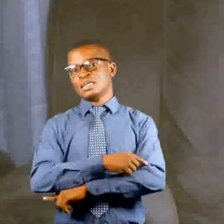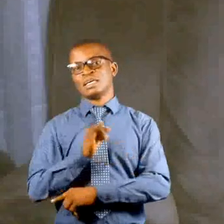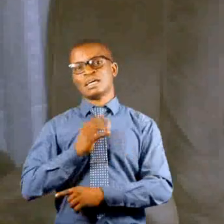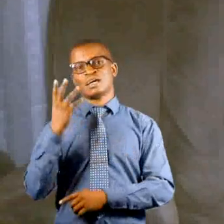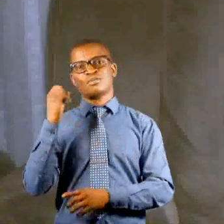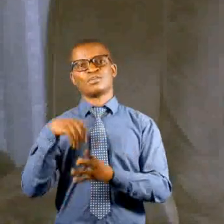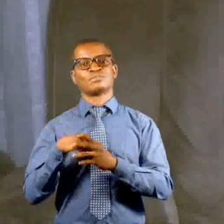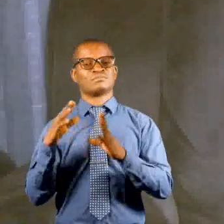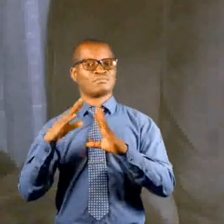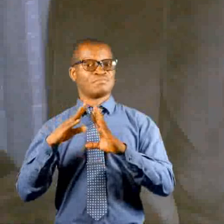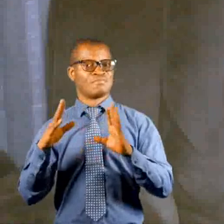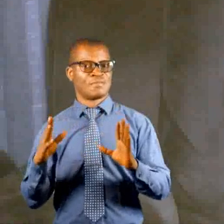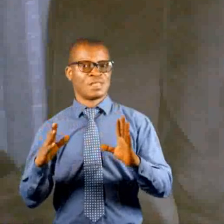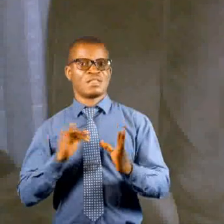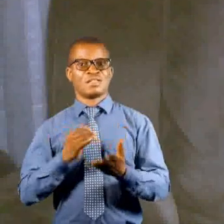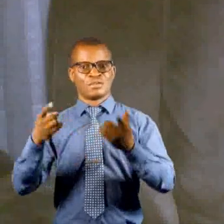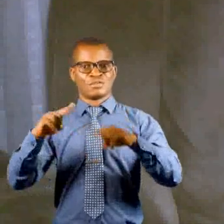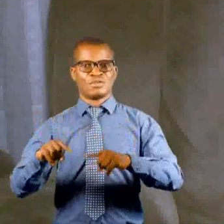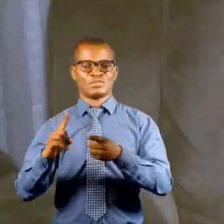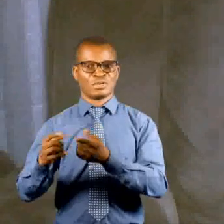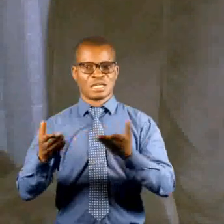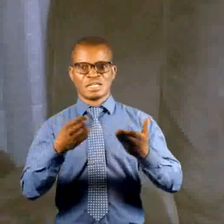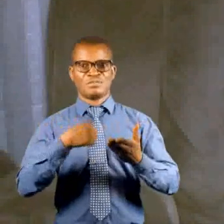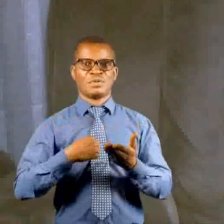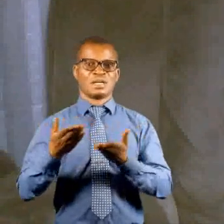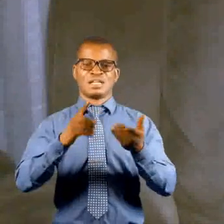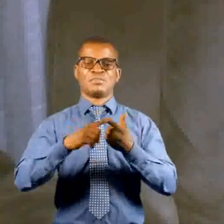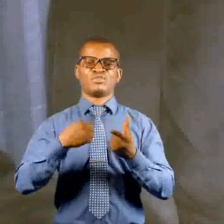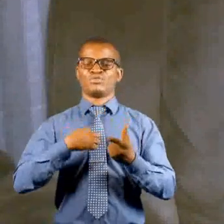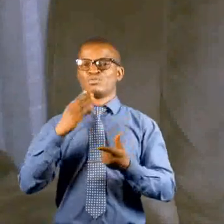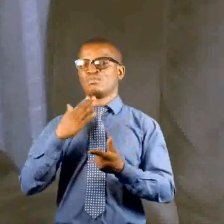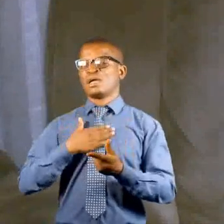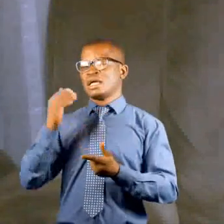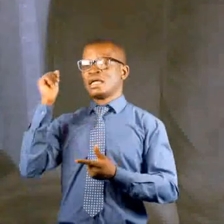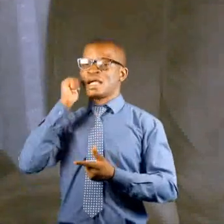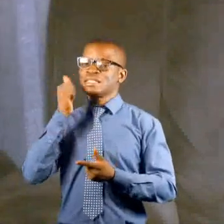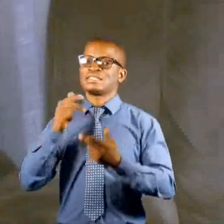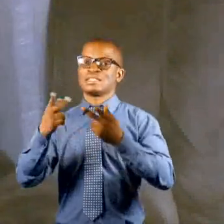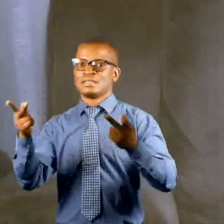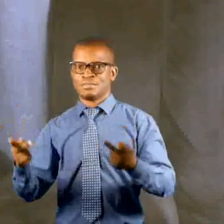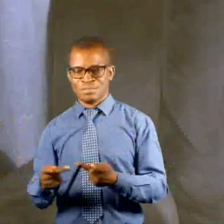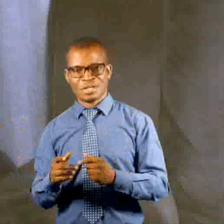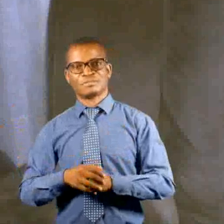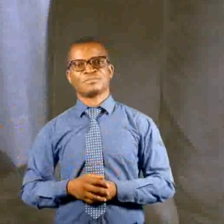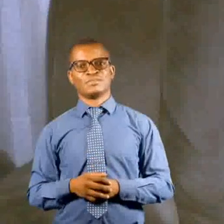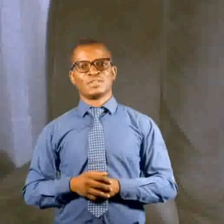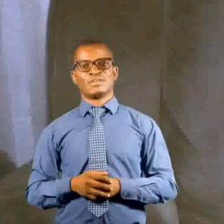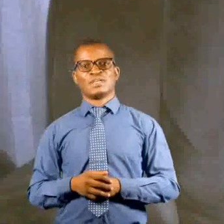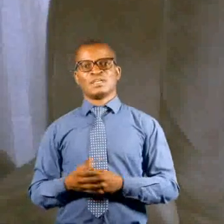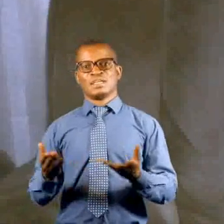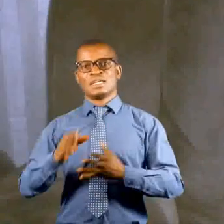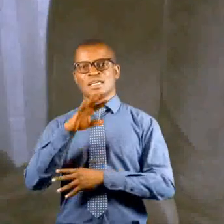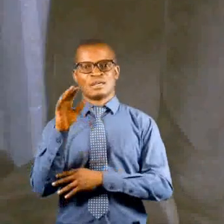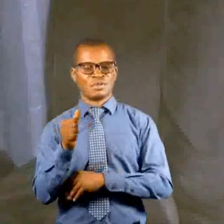One day I was in the village, my brother and I came and carried me and took me to my auntie's place. She now said she's